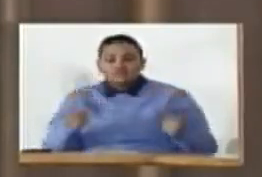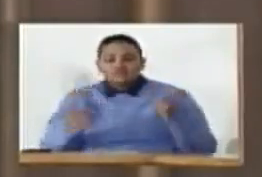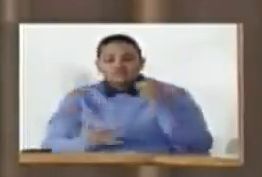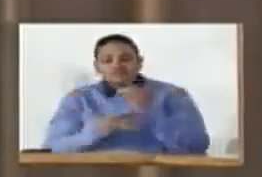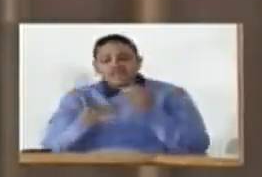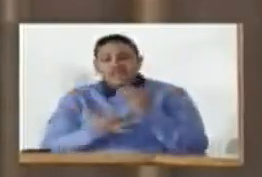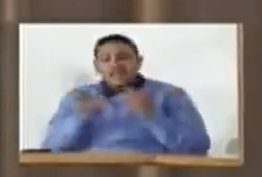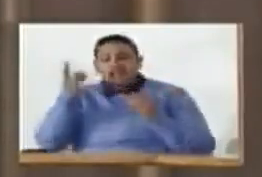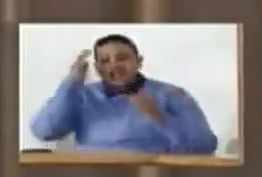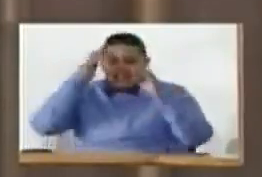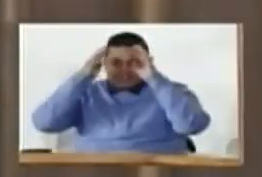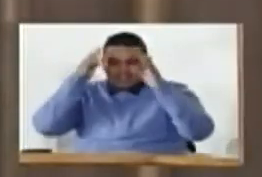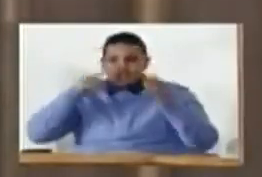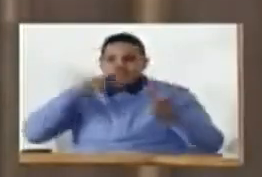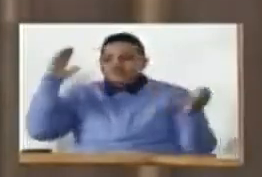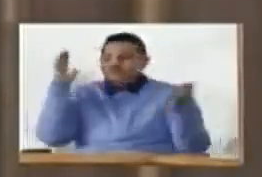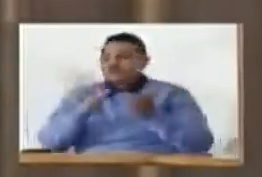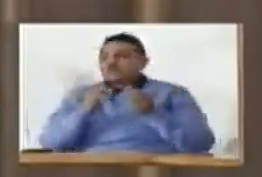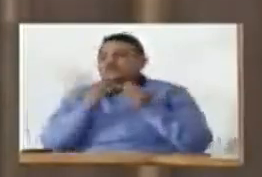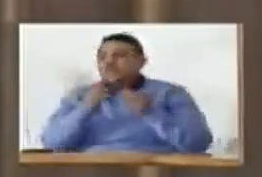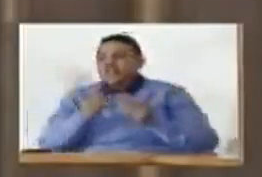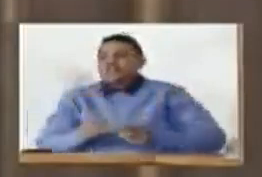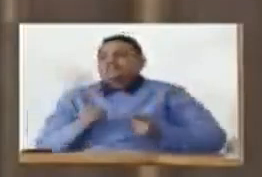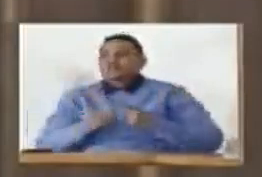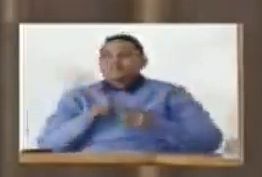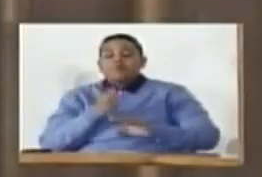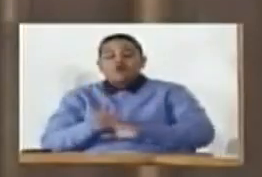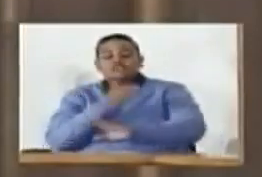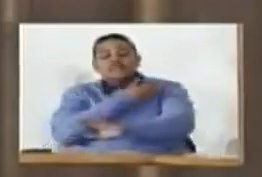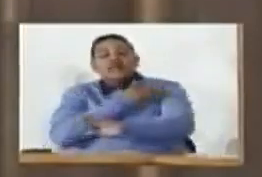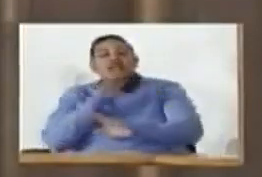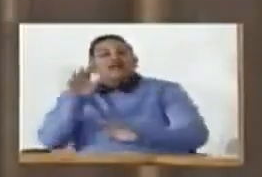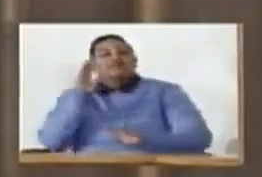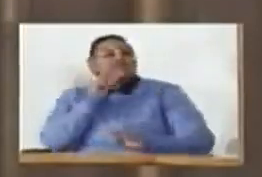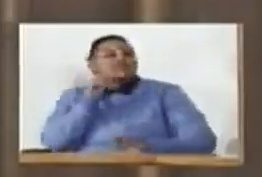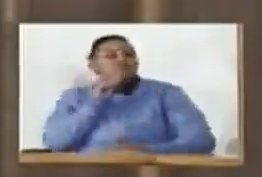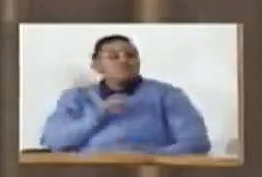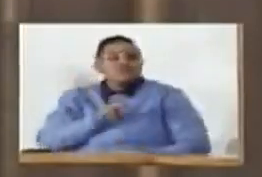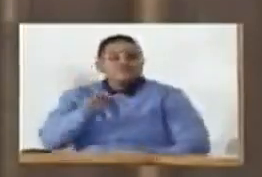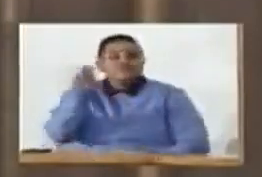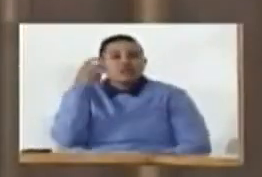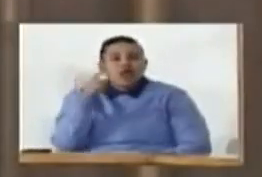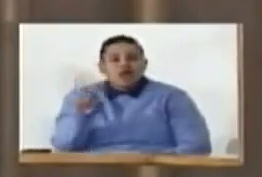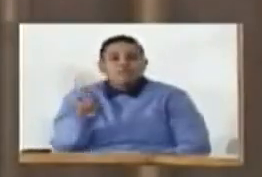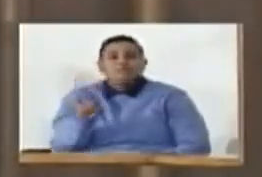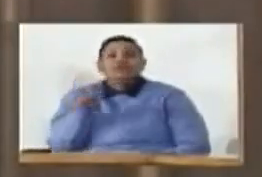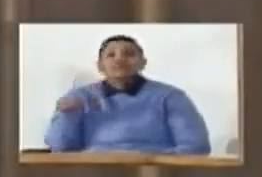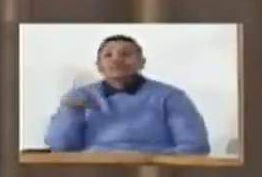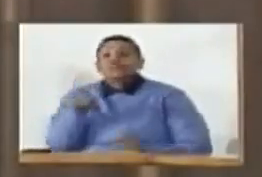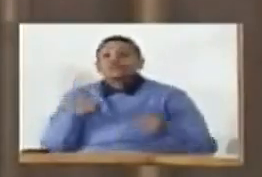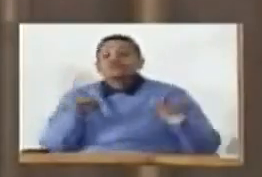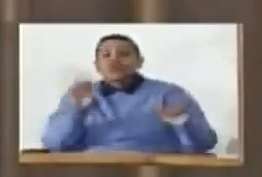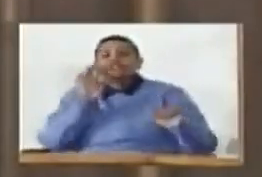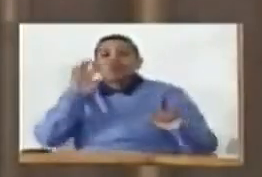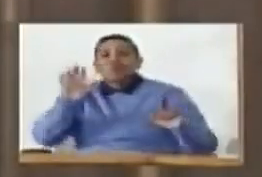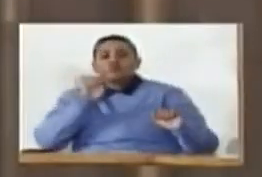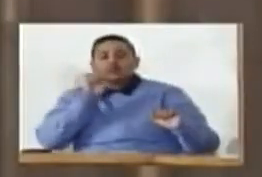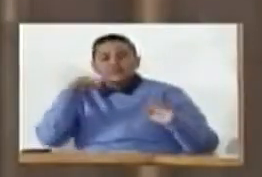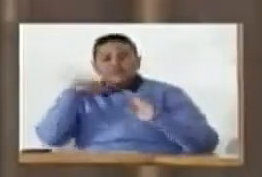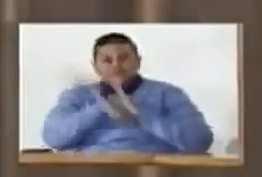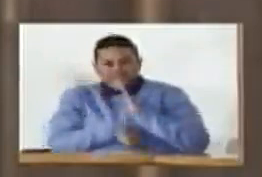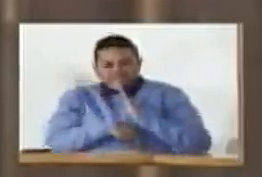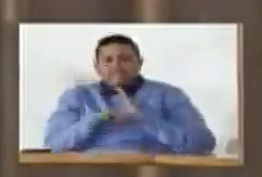to reduce losses and enhance rider experience. These strategies will be